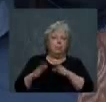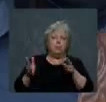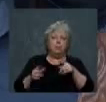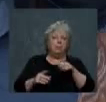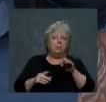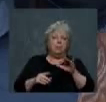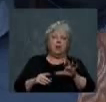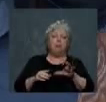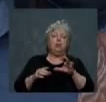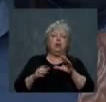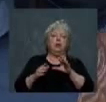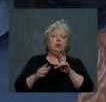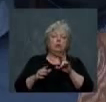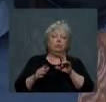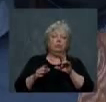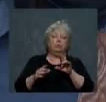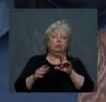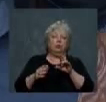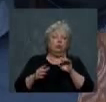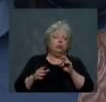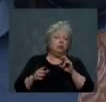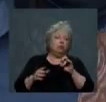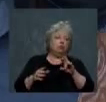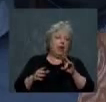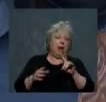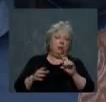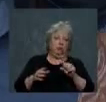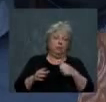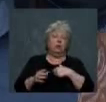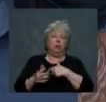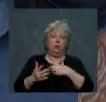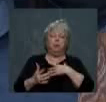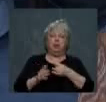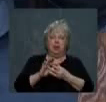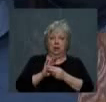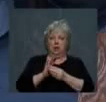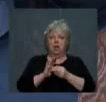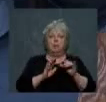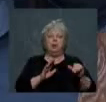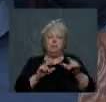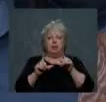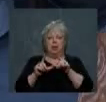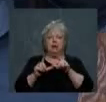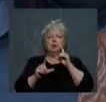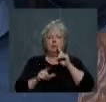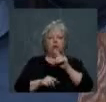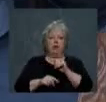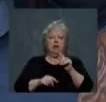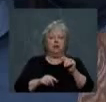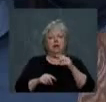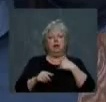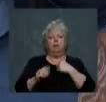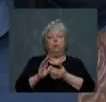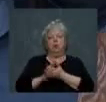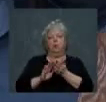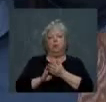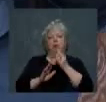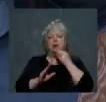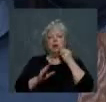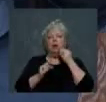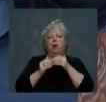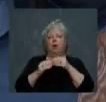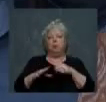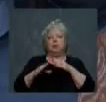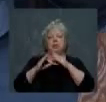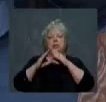of this date. We request a copy of or information regarding said license for TNT to operate a homeless shelter. On